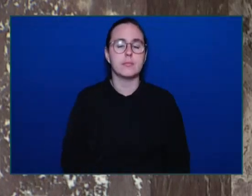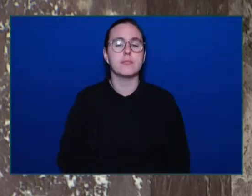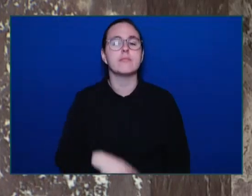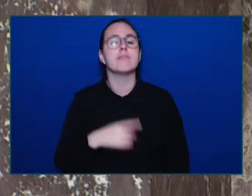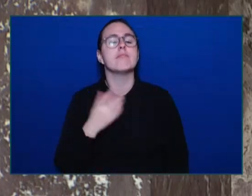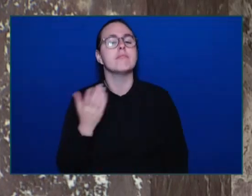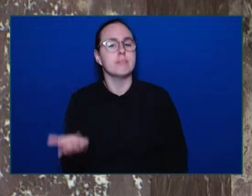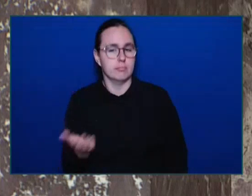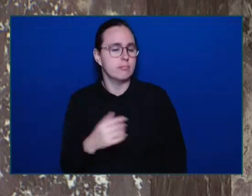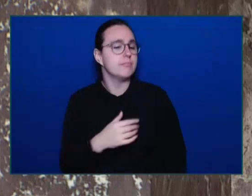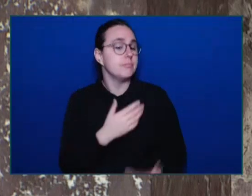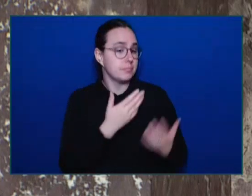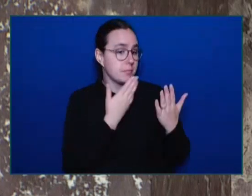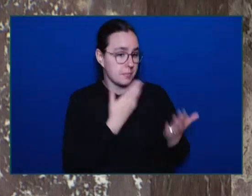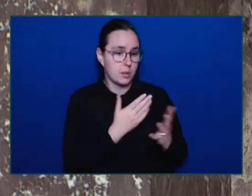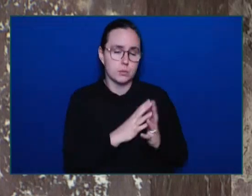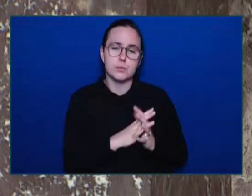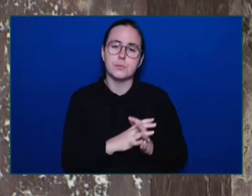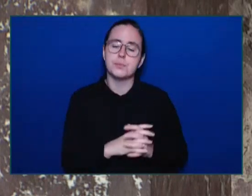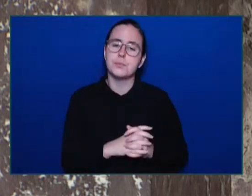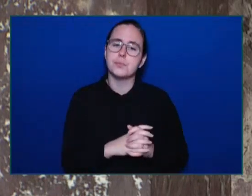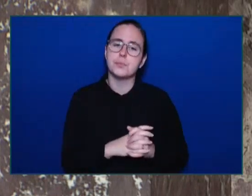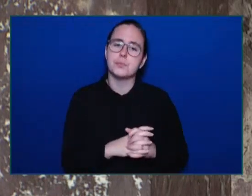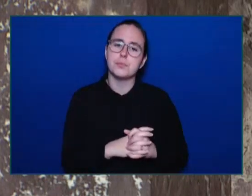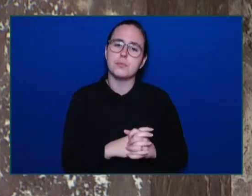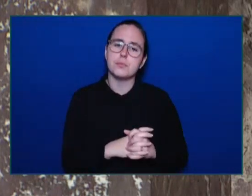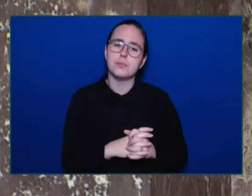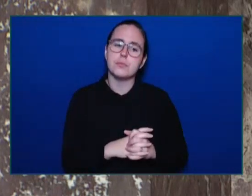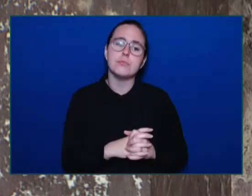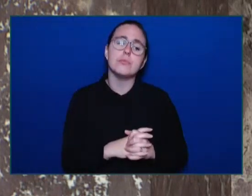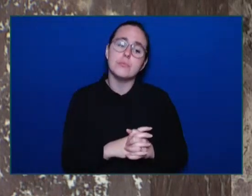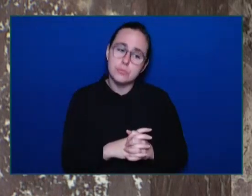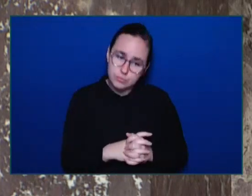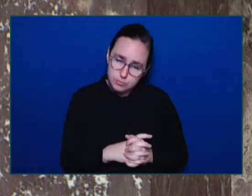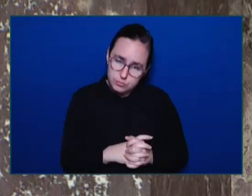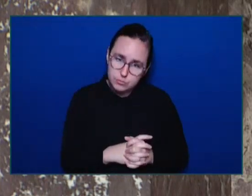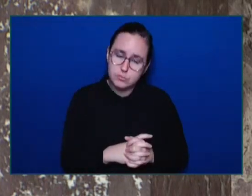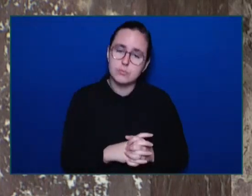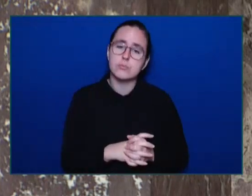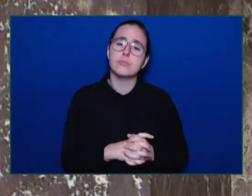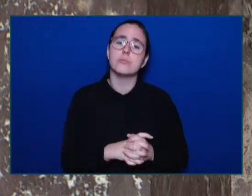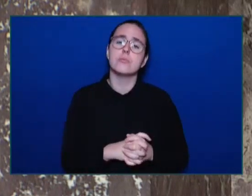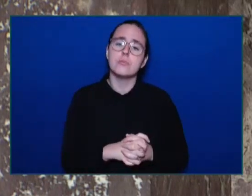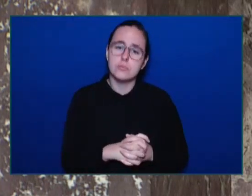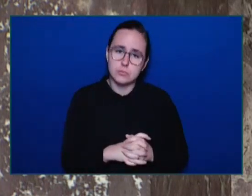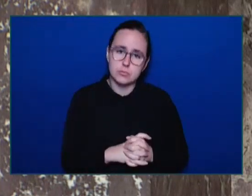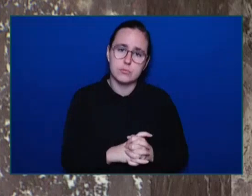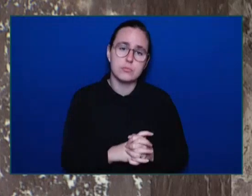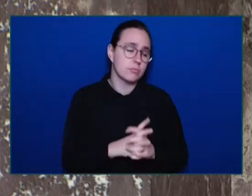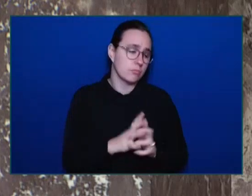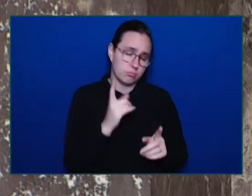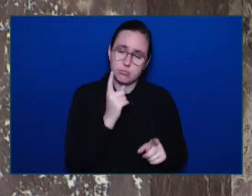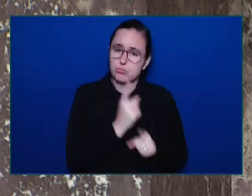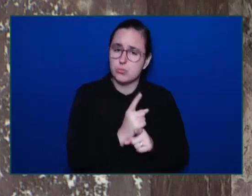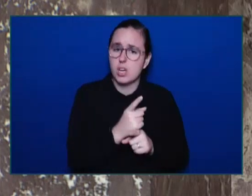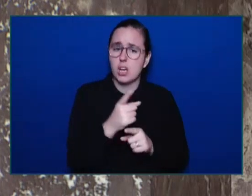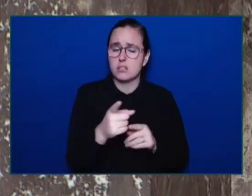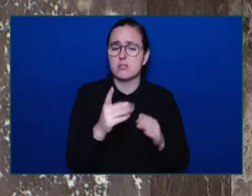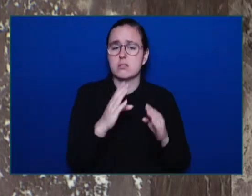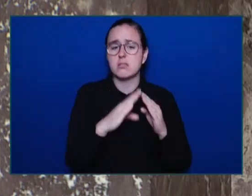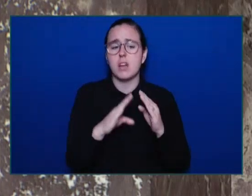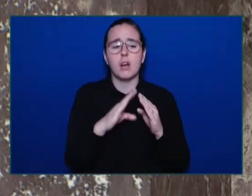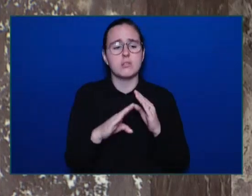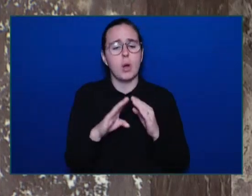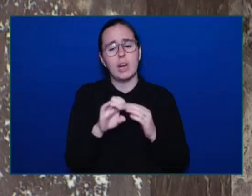challenges that are faced by many, especially around the downtown east side, are decades in the making. It is a complex situation.